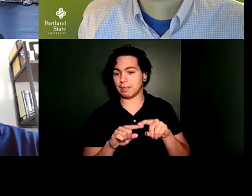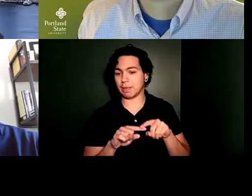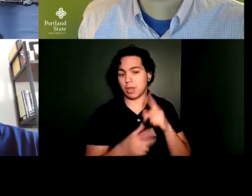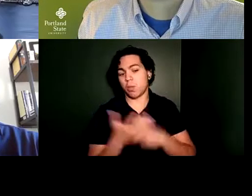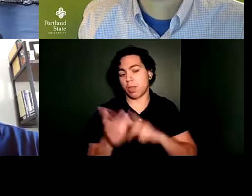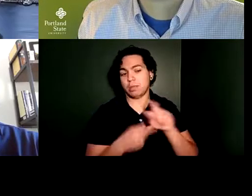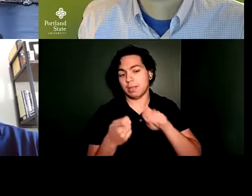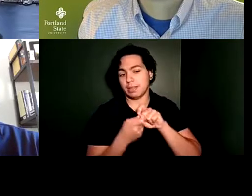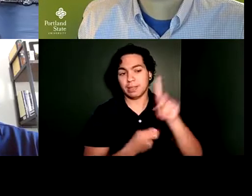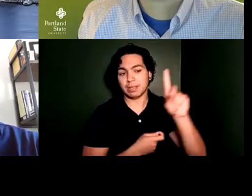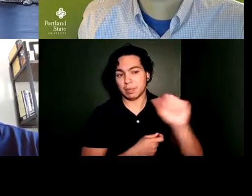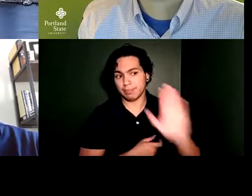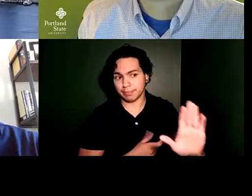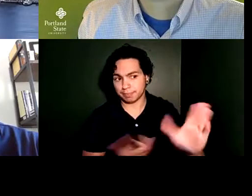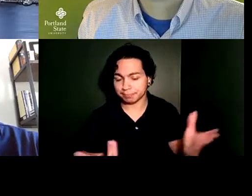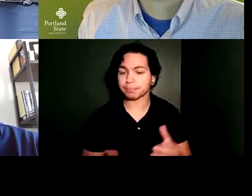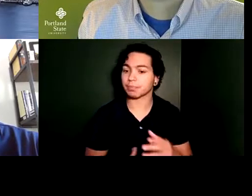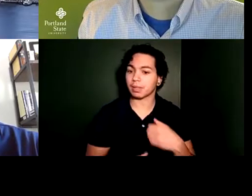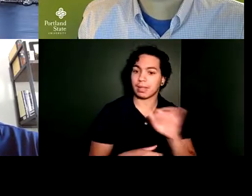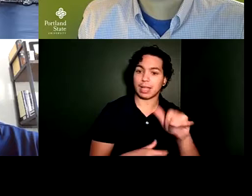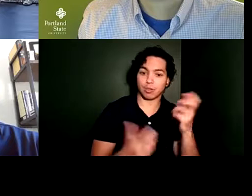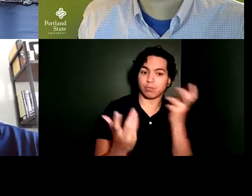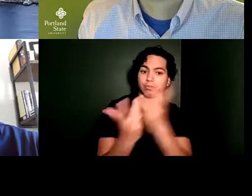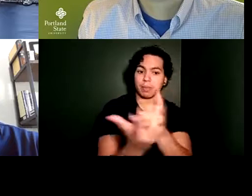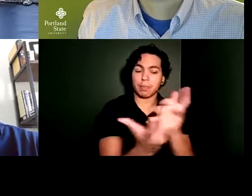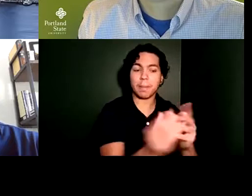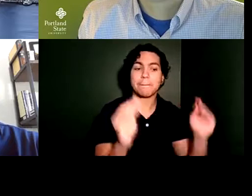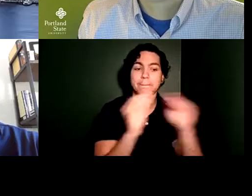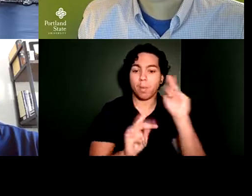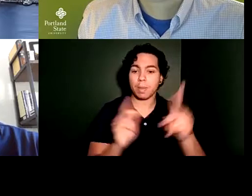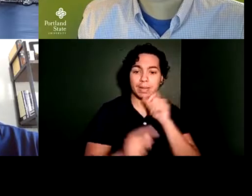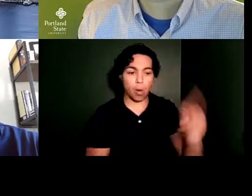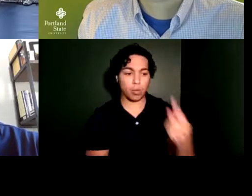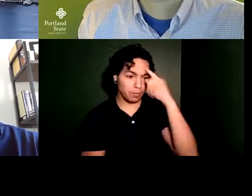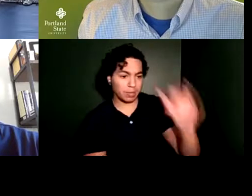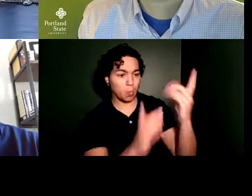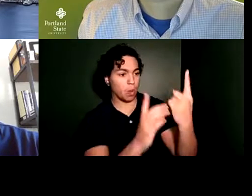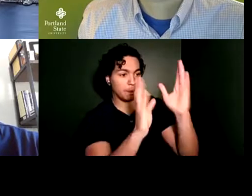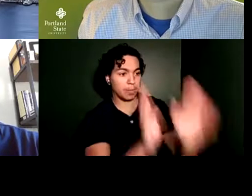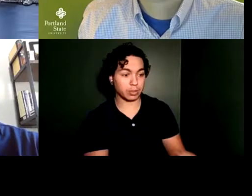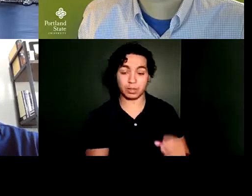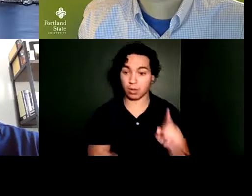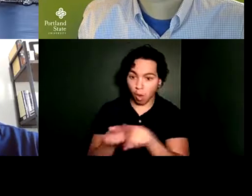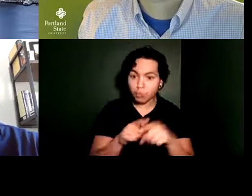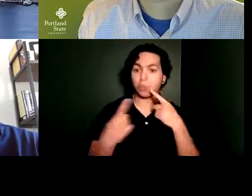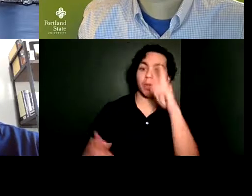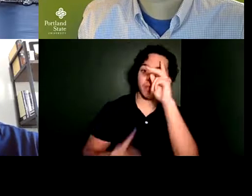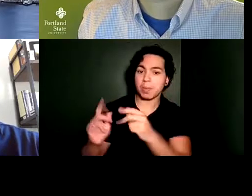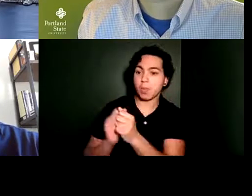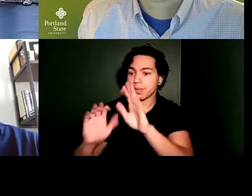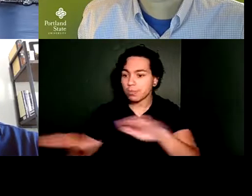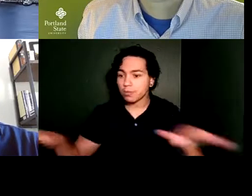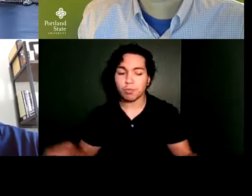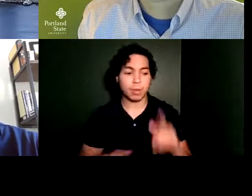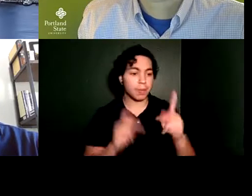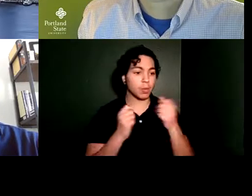specific disability is. And then that should work for more people. That could work more for people with kids or people that want to go shopping with groceries or